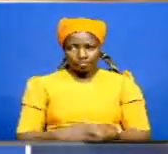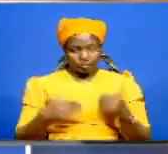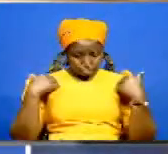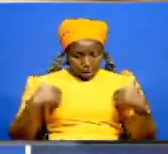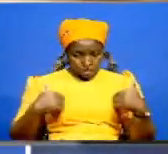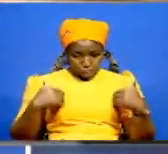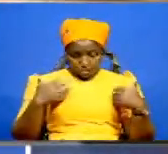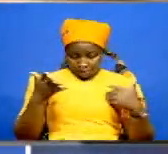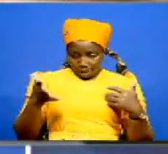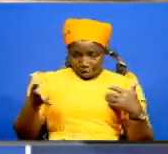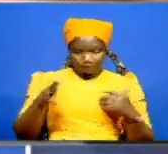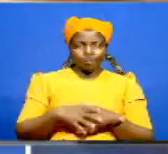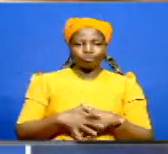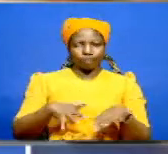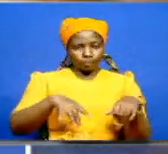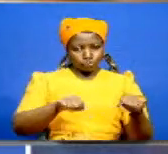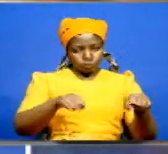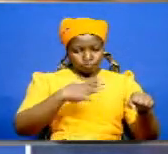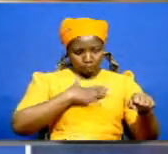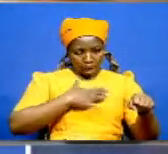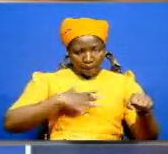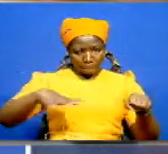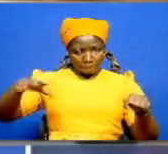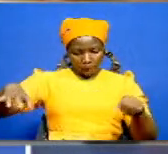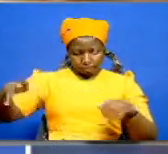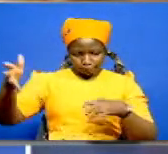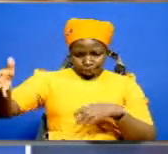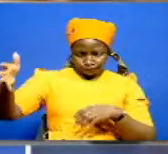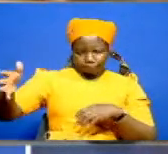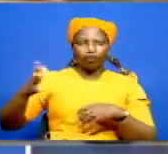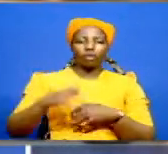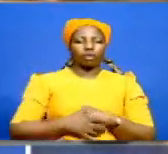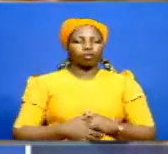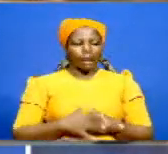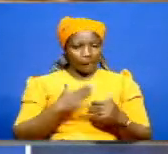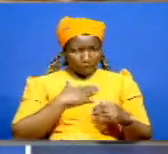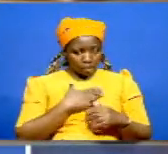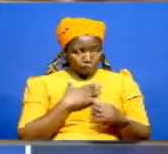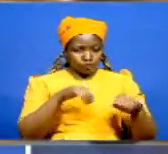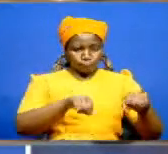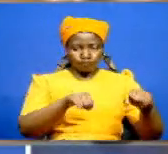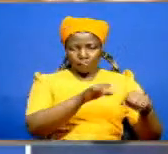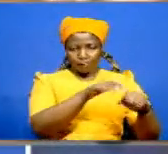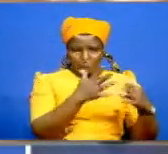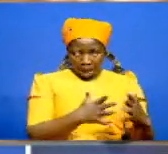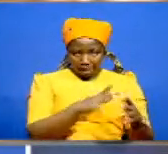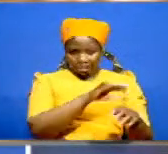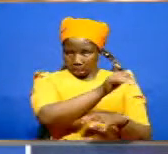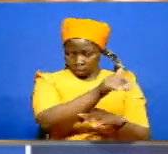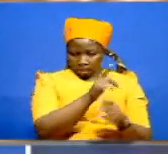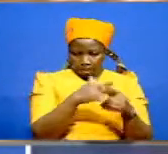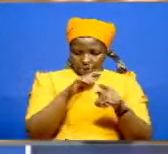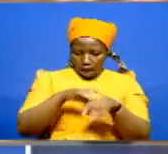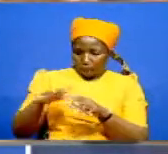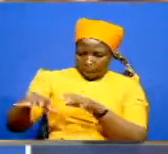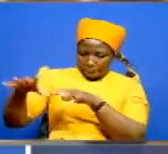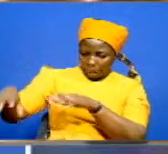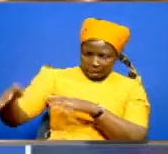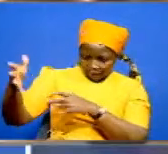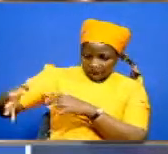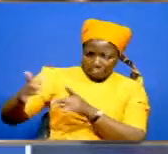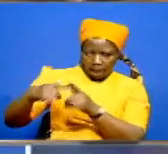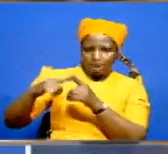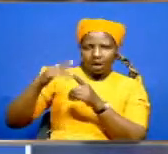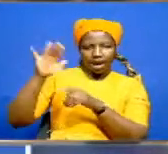na park pikipiki pale. Nilikuwa natoka town. Nikipark pikipiki pale nasikia watu wamegongwa. Na huyo jamaa alikuwa anatoka town na wishi